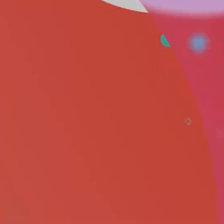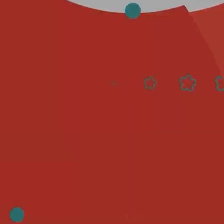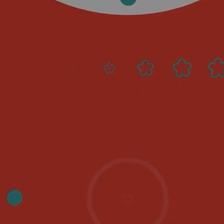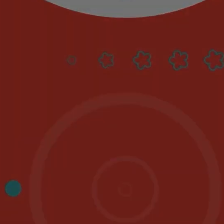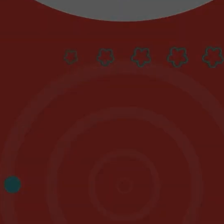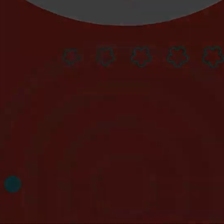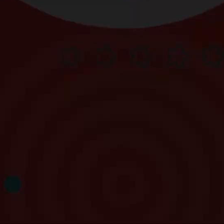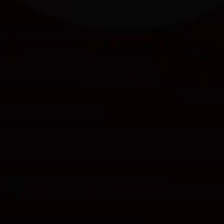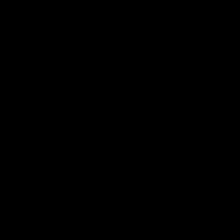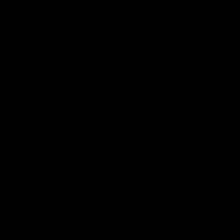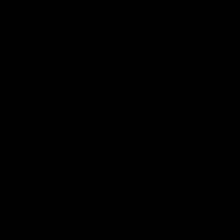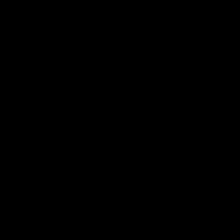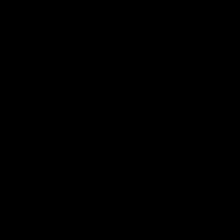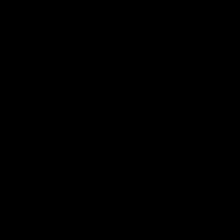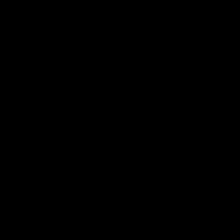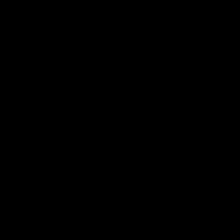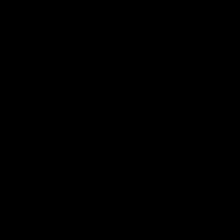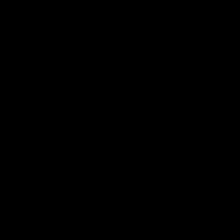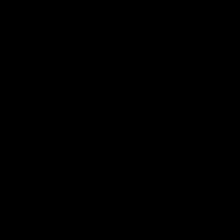you you You